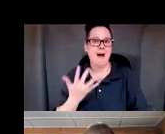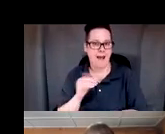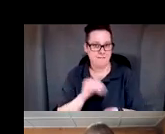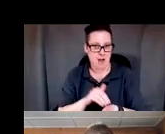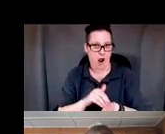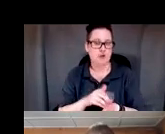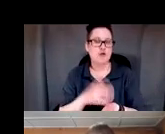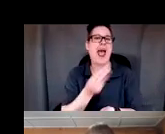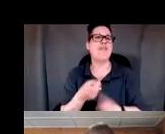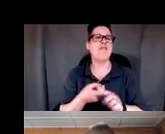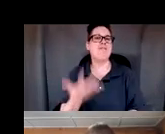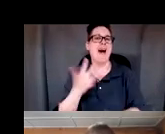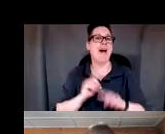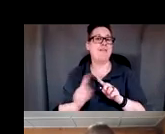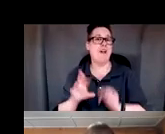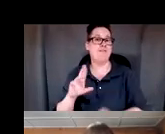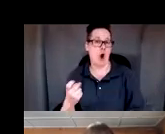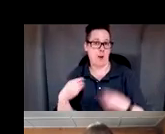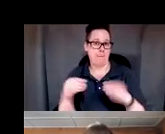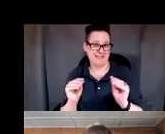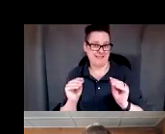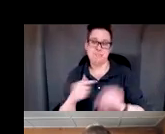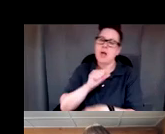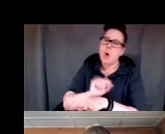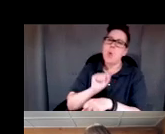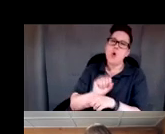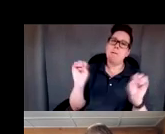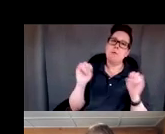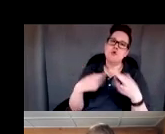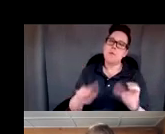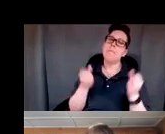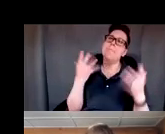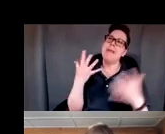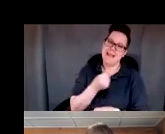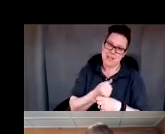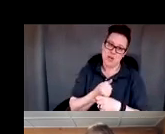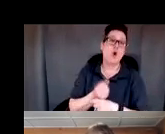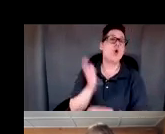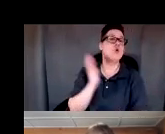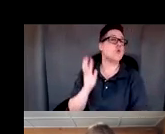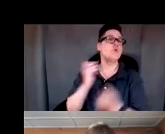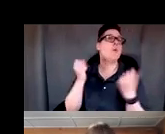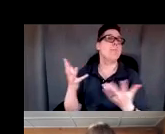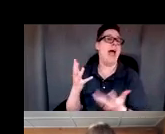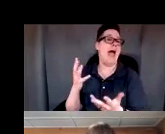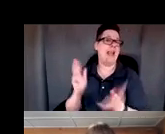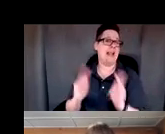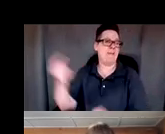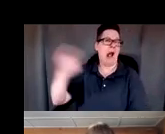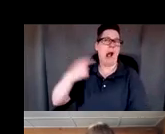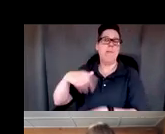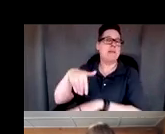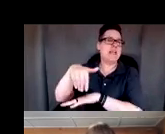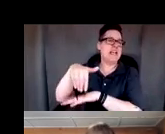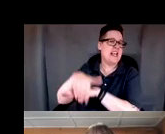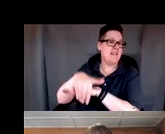pharmacies. I worked in the ER for many, many years. We used to get a lot of people coming in after hours, after the